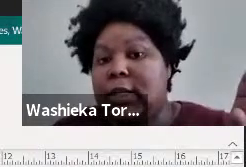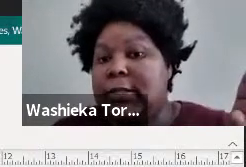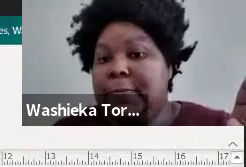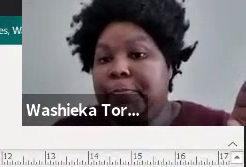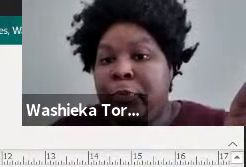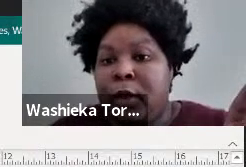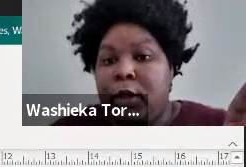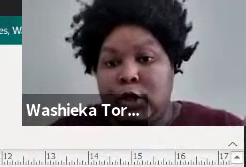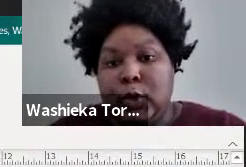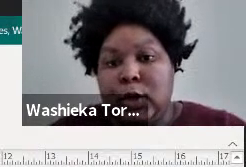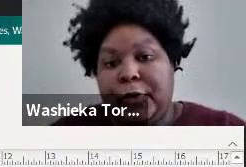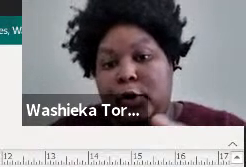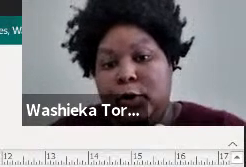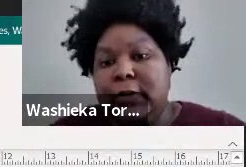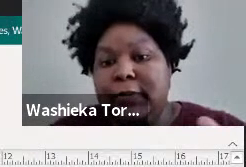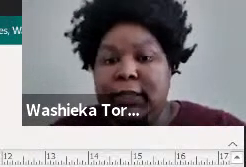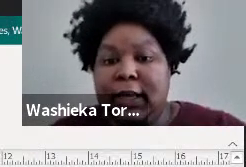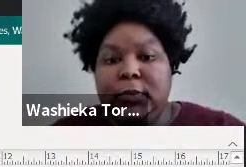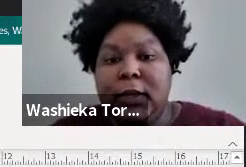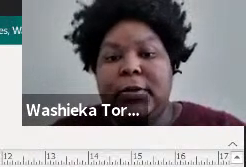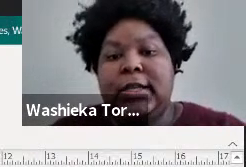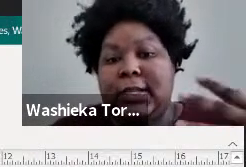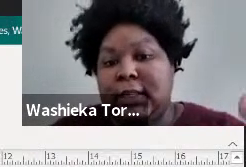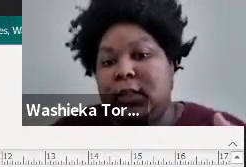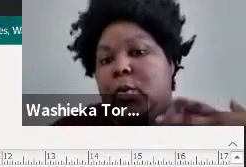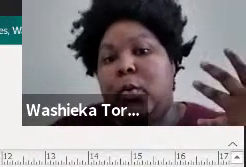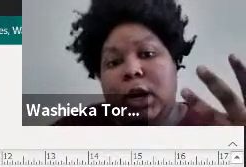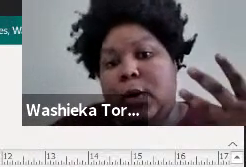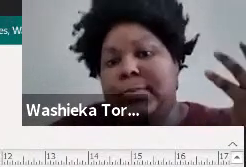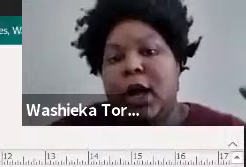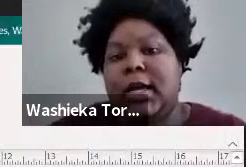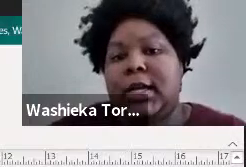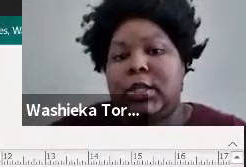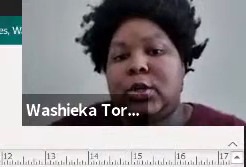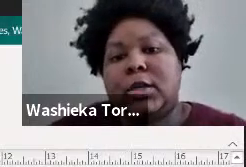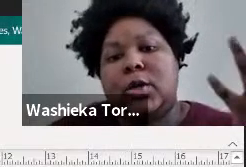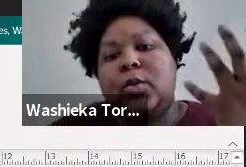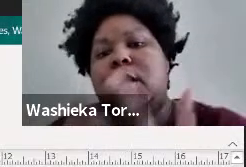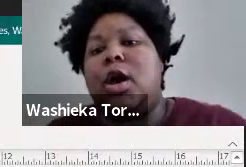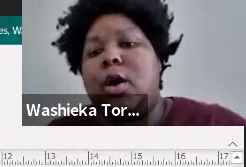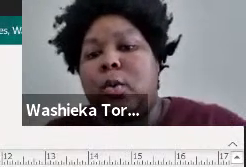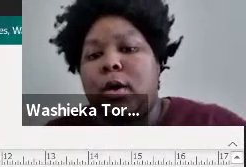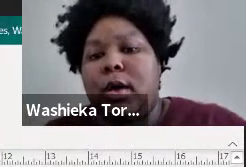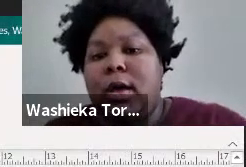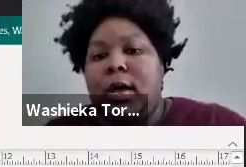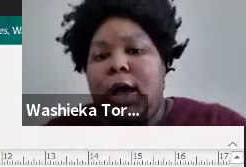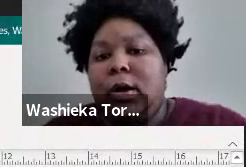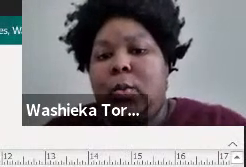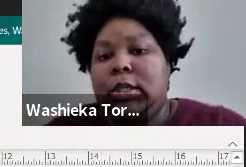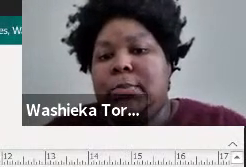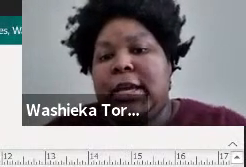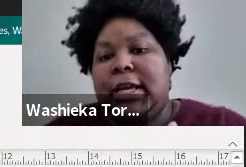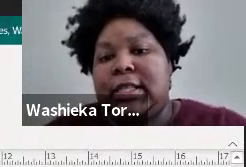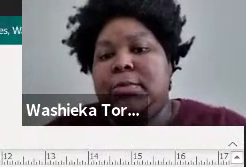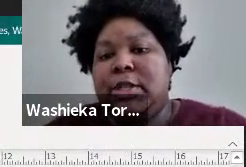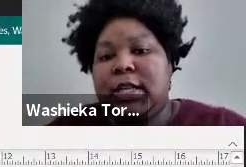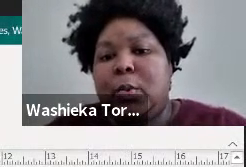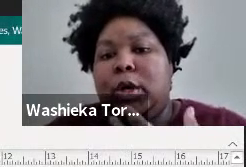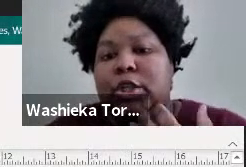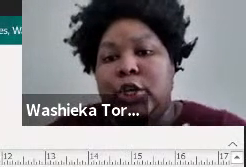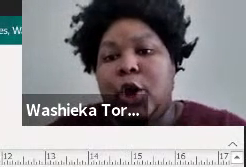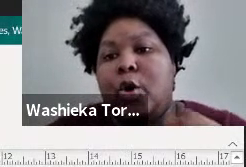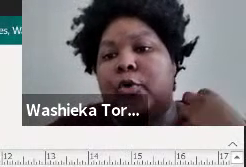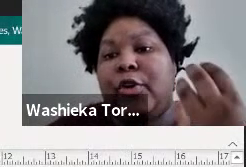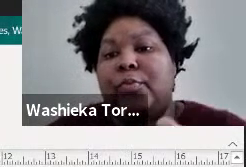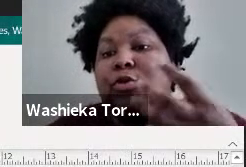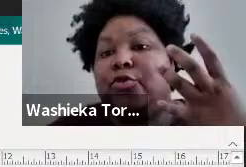giving talks to different groups of disabled people and asking them, you know, I'm talking to you, but I also want to know. I don't want to make assumptions. I